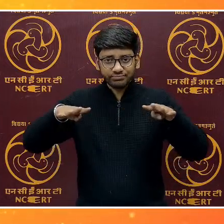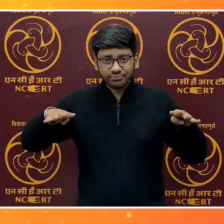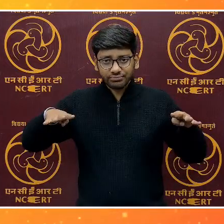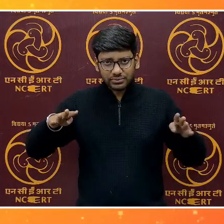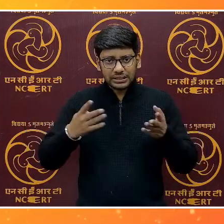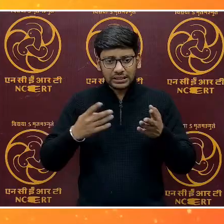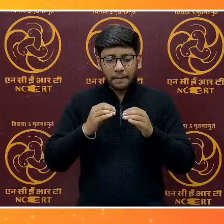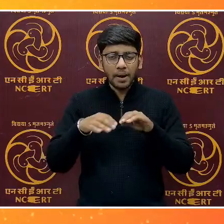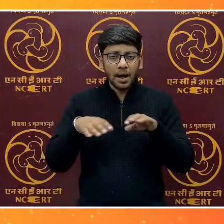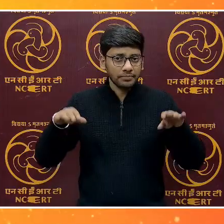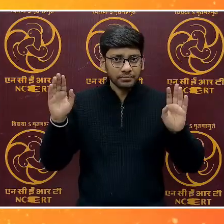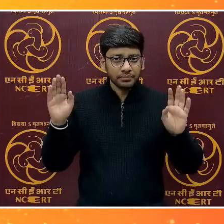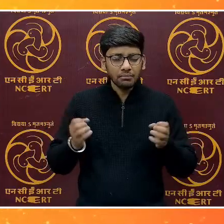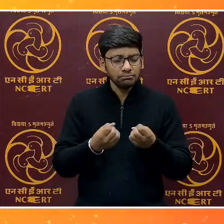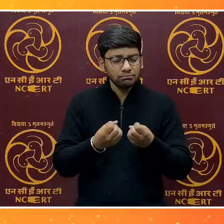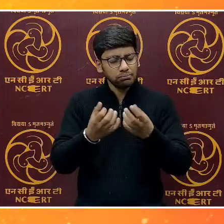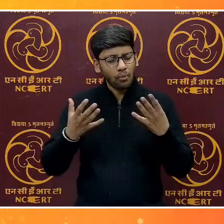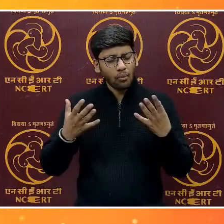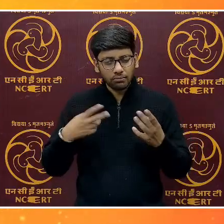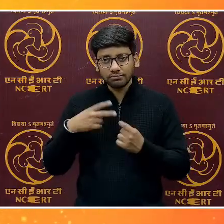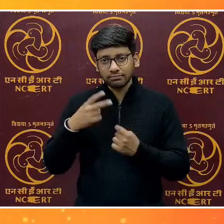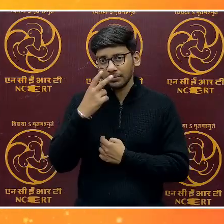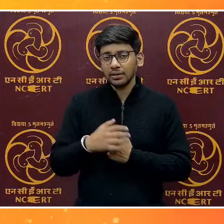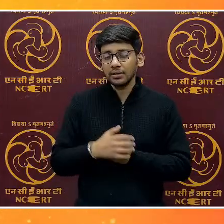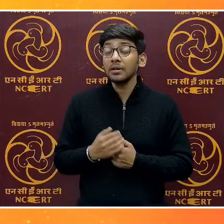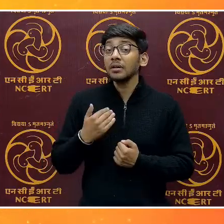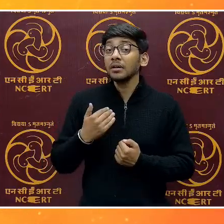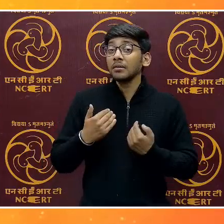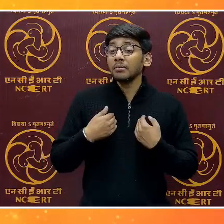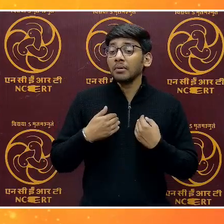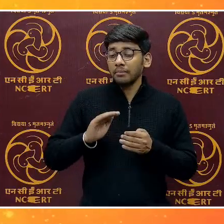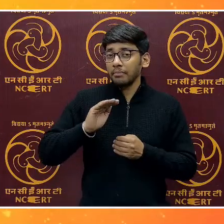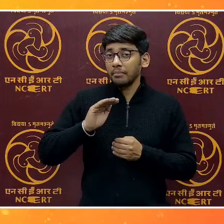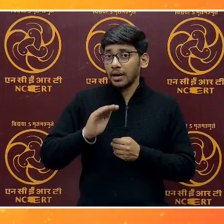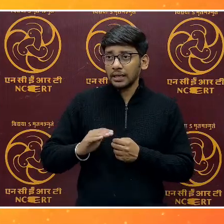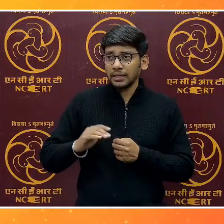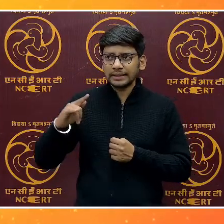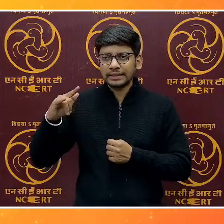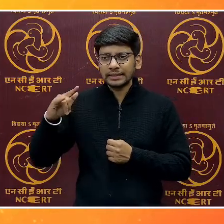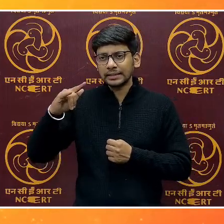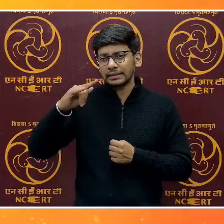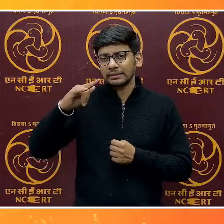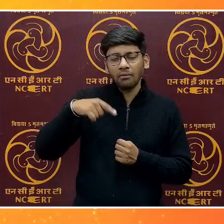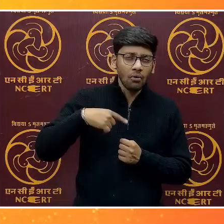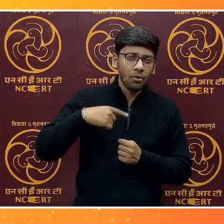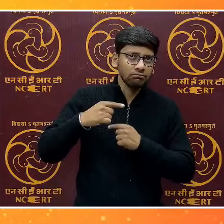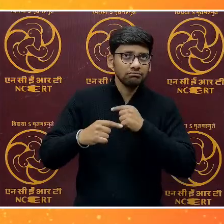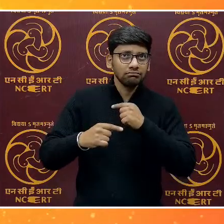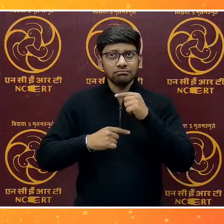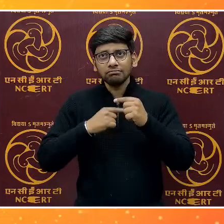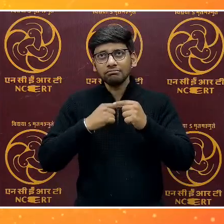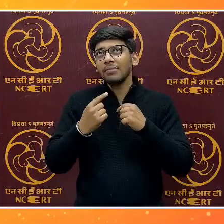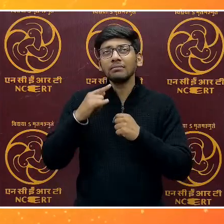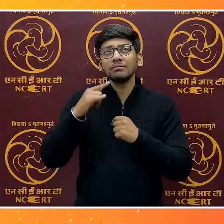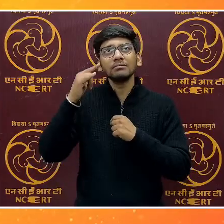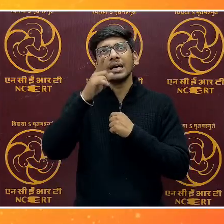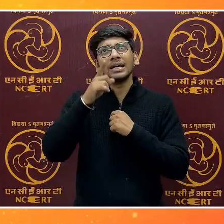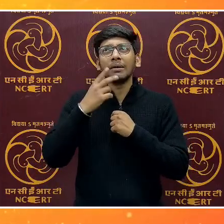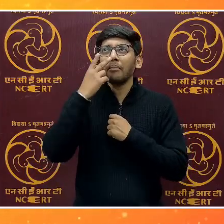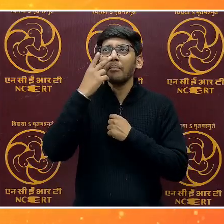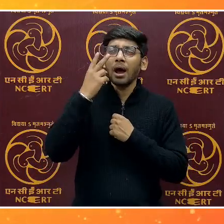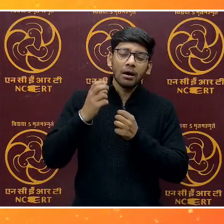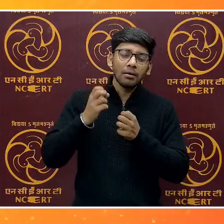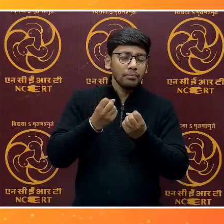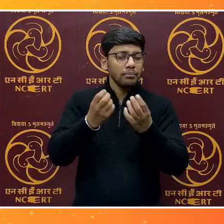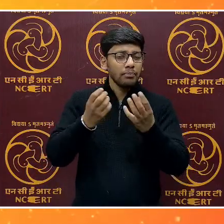together many a times. And my son, who is very fond of airplanes, he keeps on identifying different sort of airplanes in